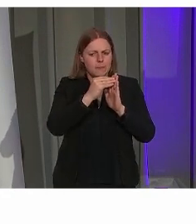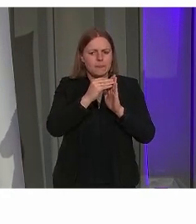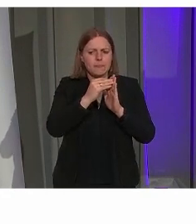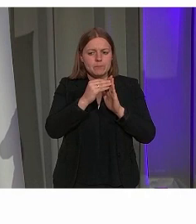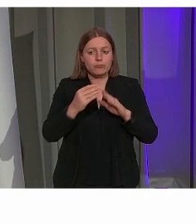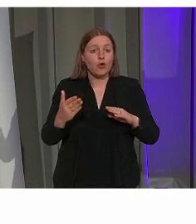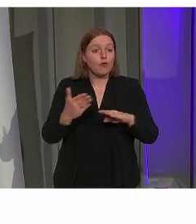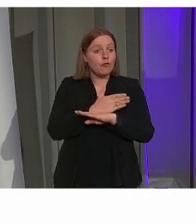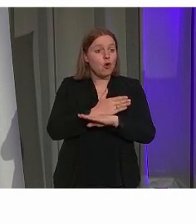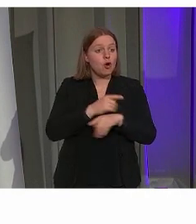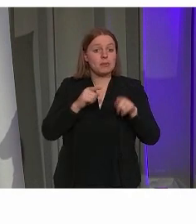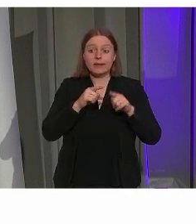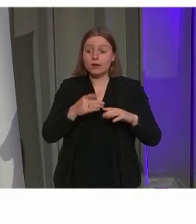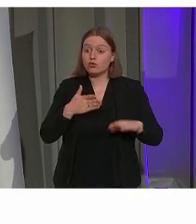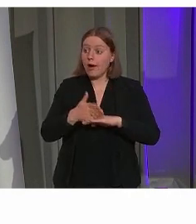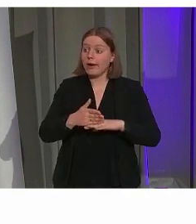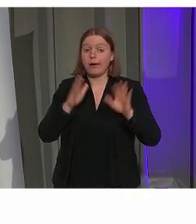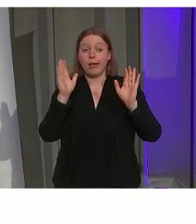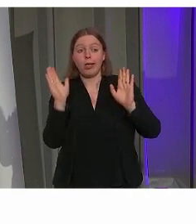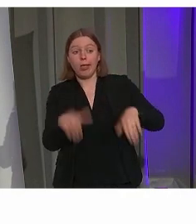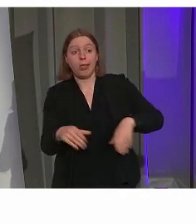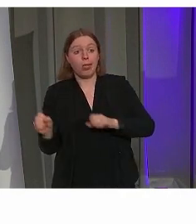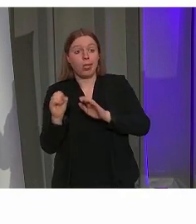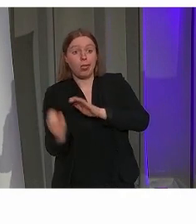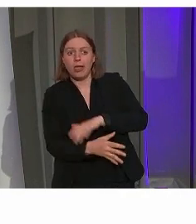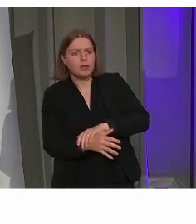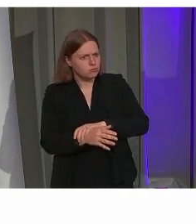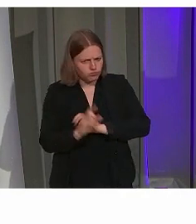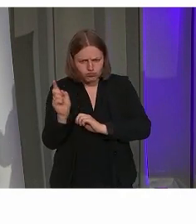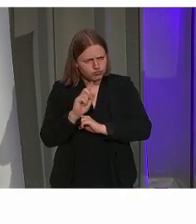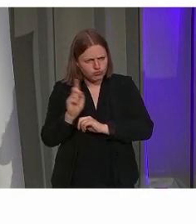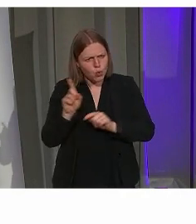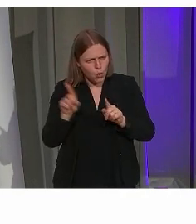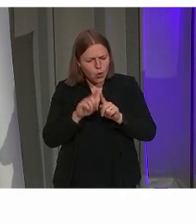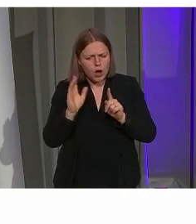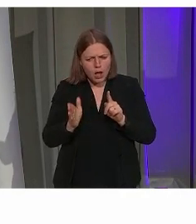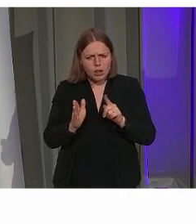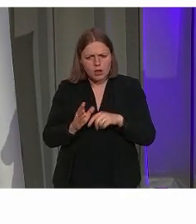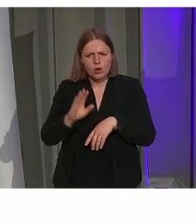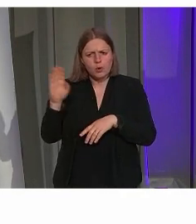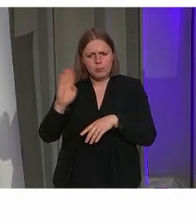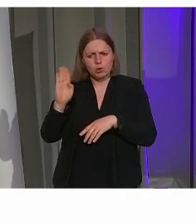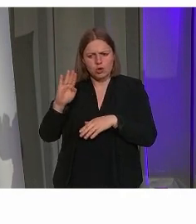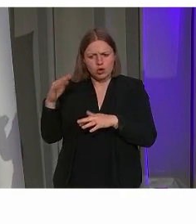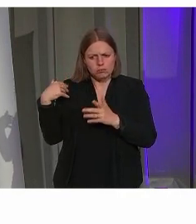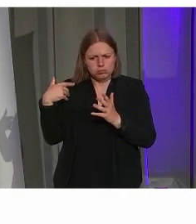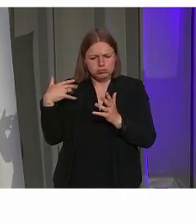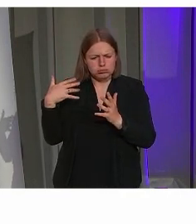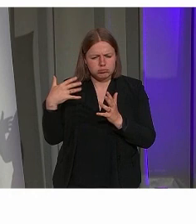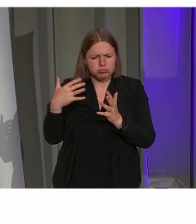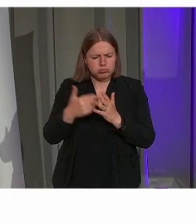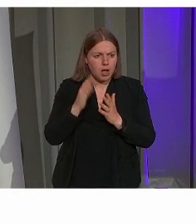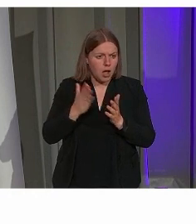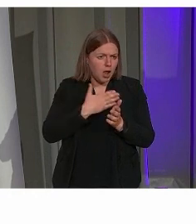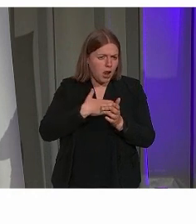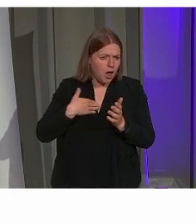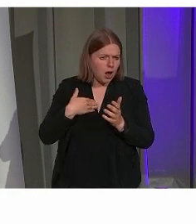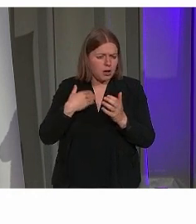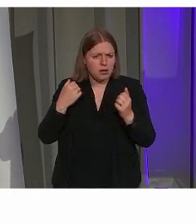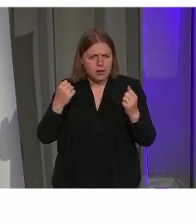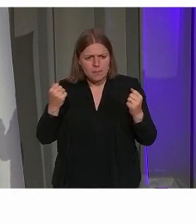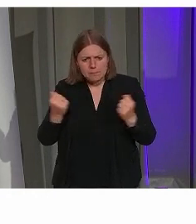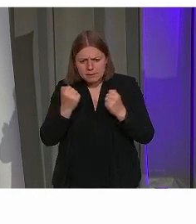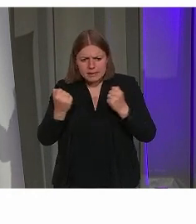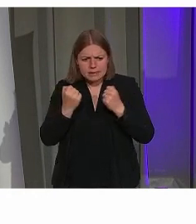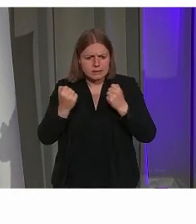Bruges much more than was done in the past. Well, before we already worked on accessibility, of course. Bruges is a city